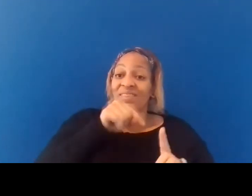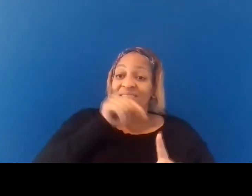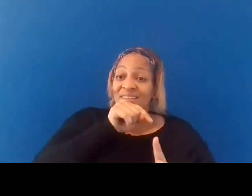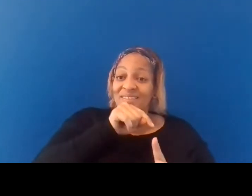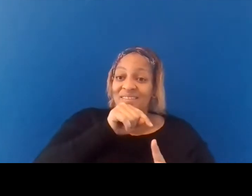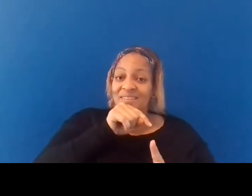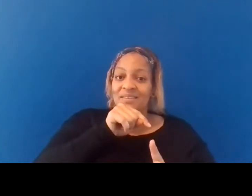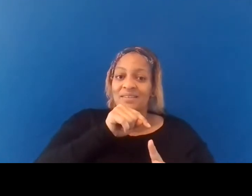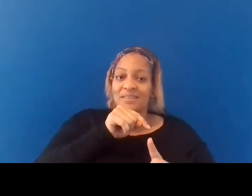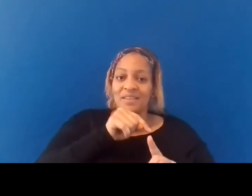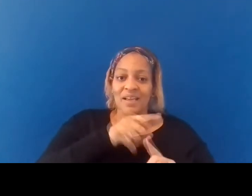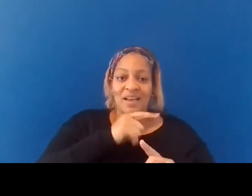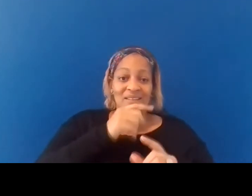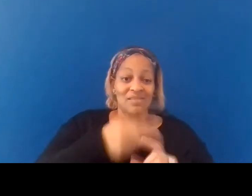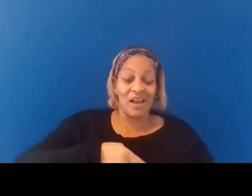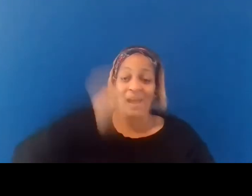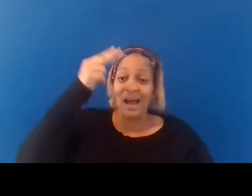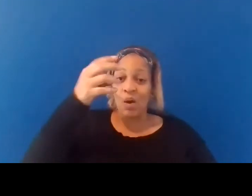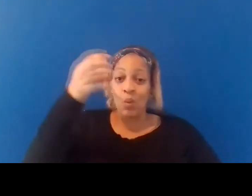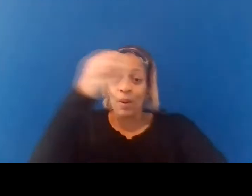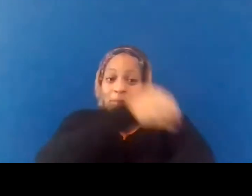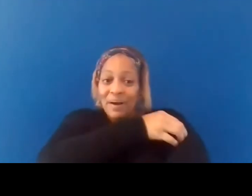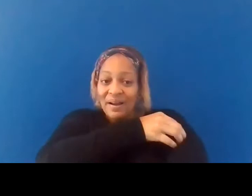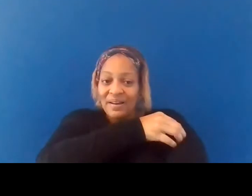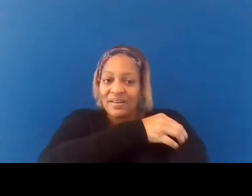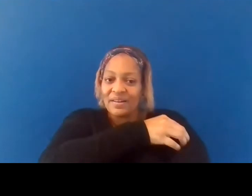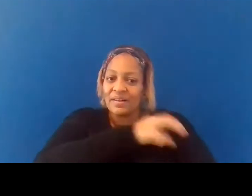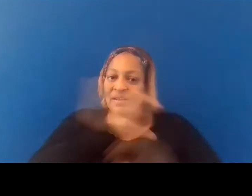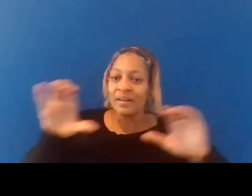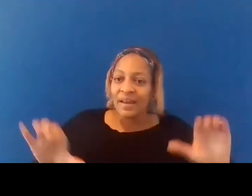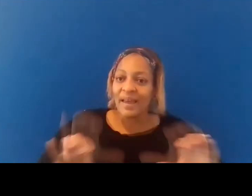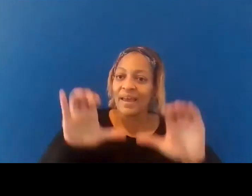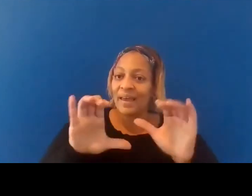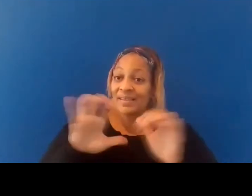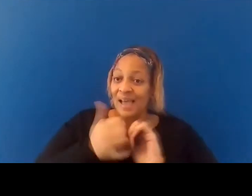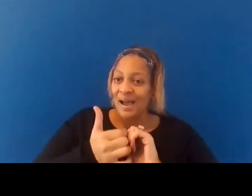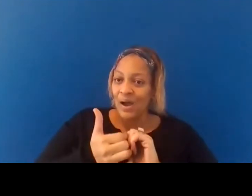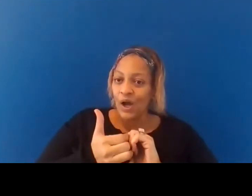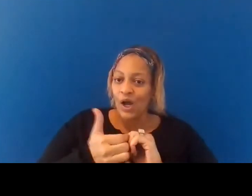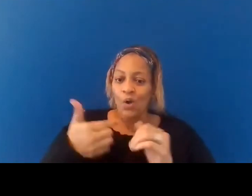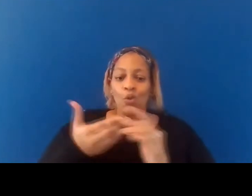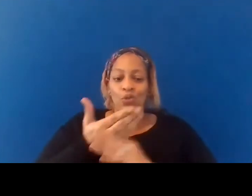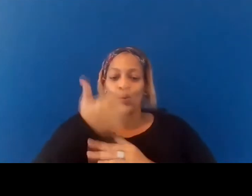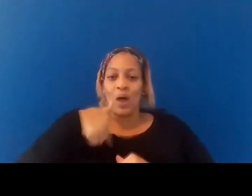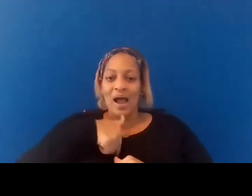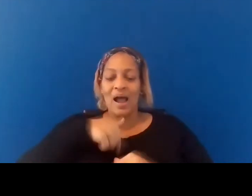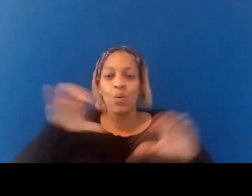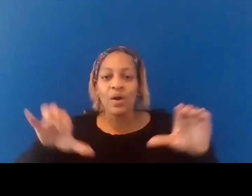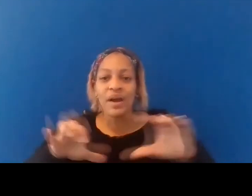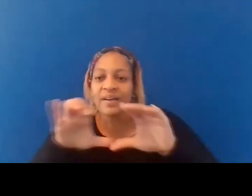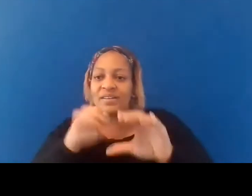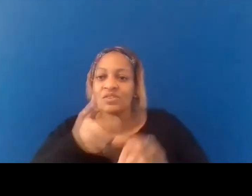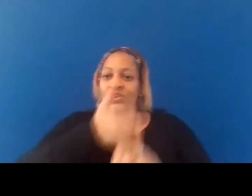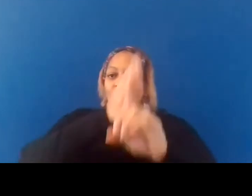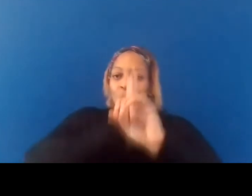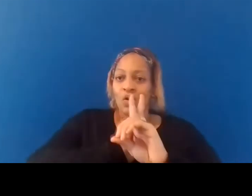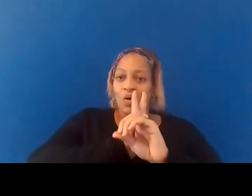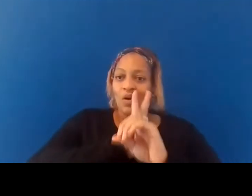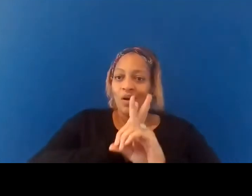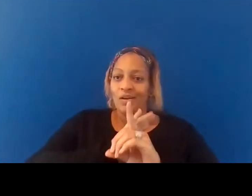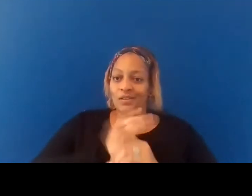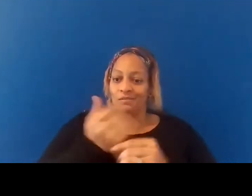it, in a higher power, and which acts through our actions. That which God is moving in, through, and as